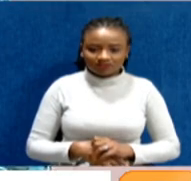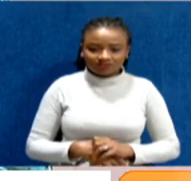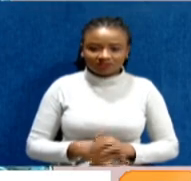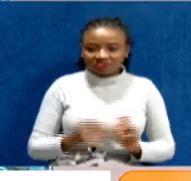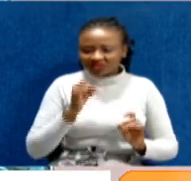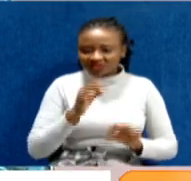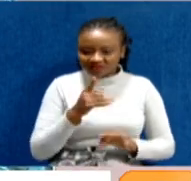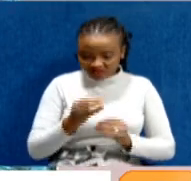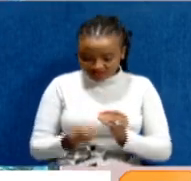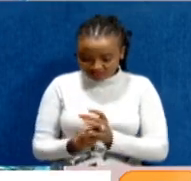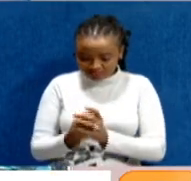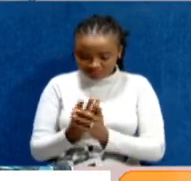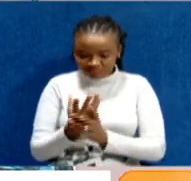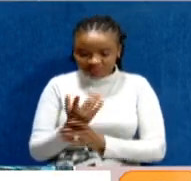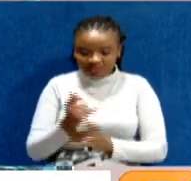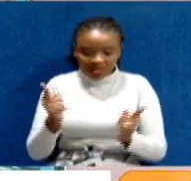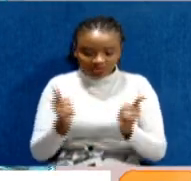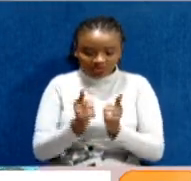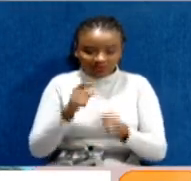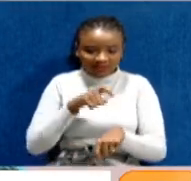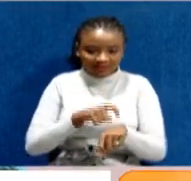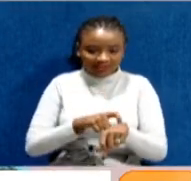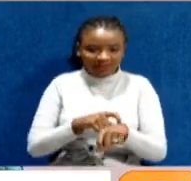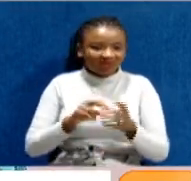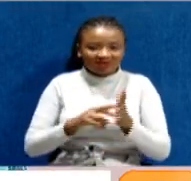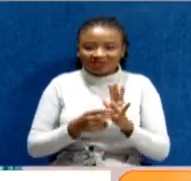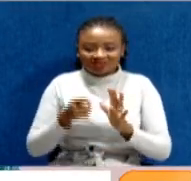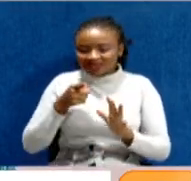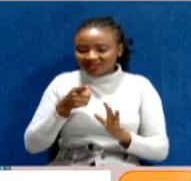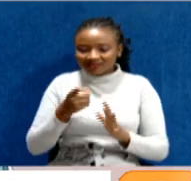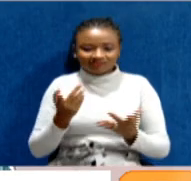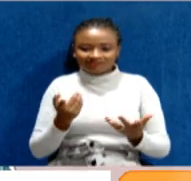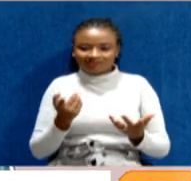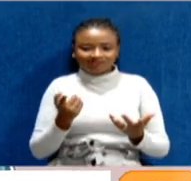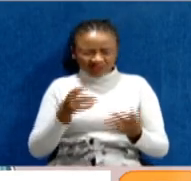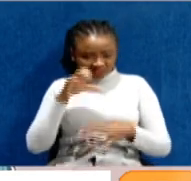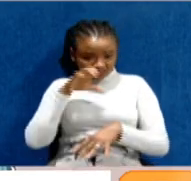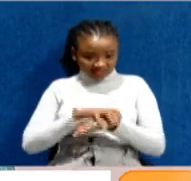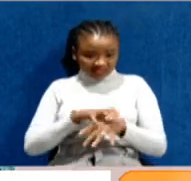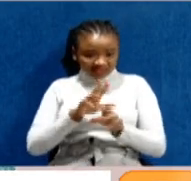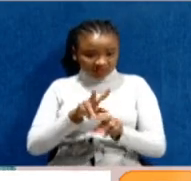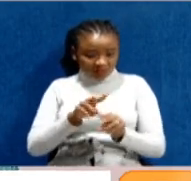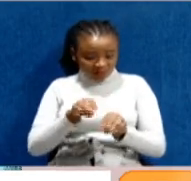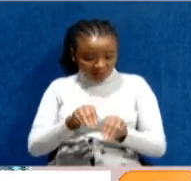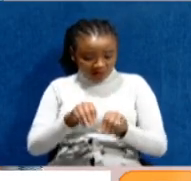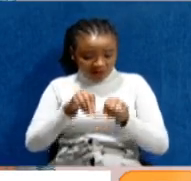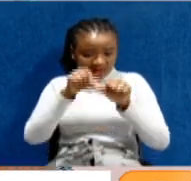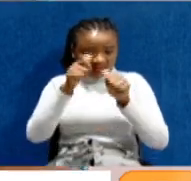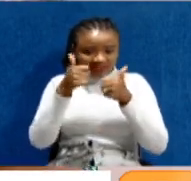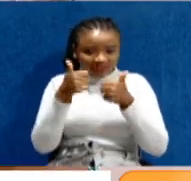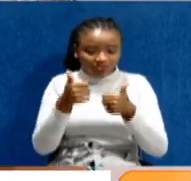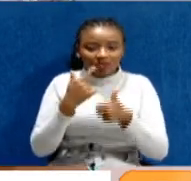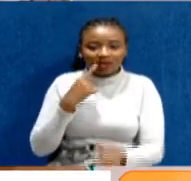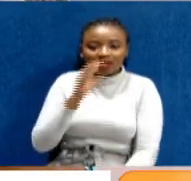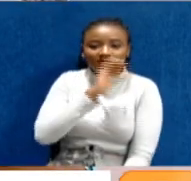short-changed mm. or whatever, it means that you're not there. You're not getting what you need 100%.